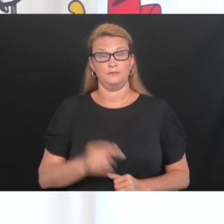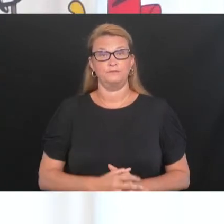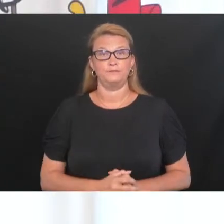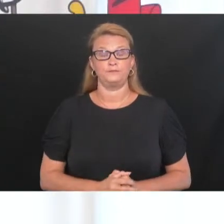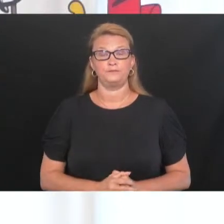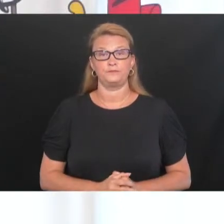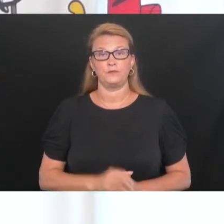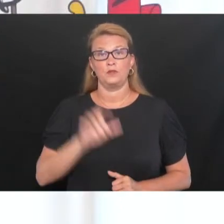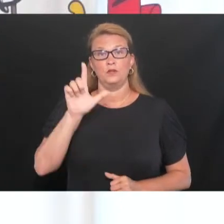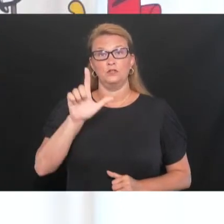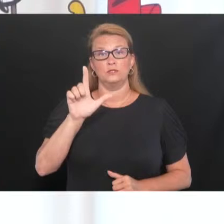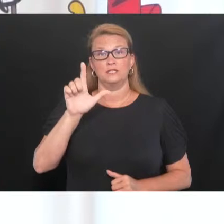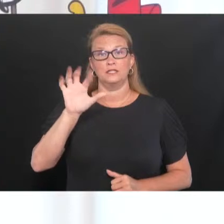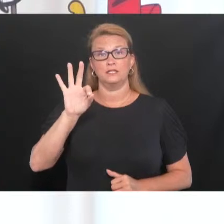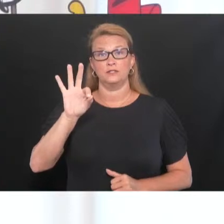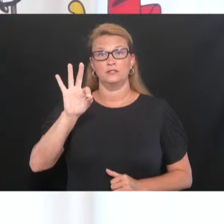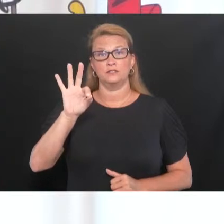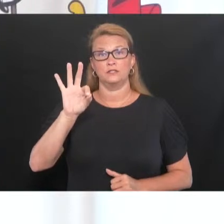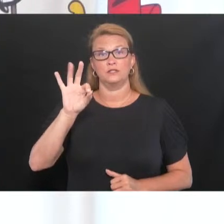The